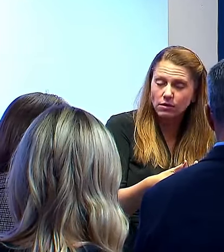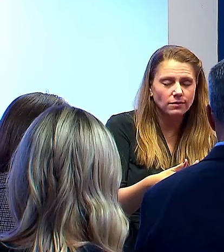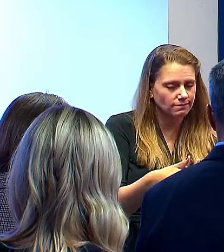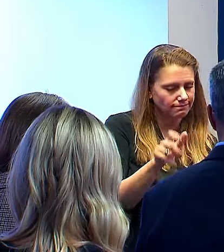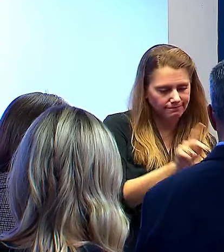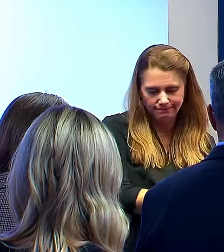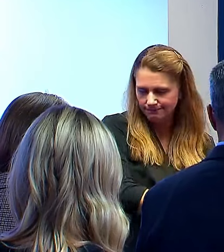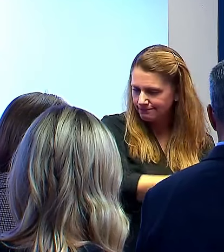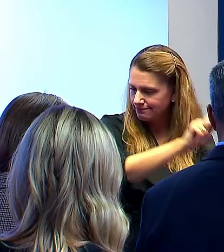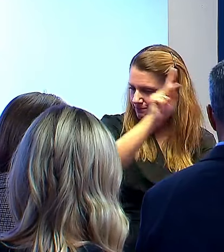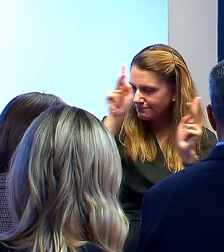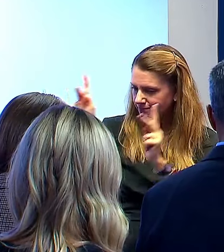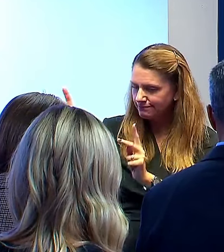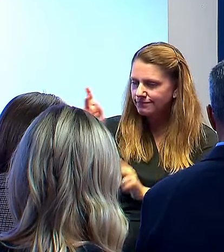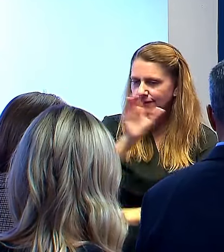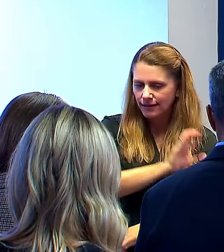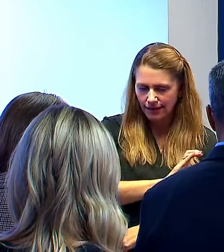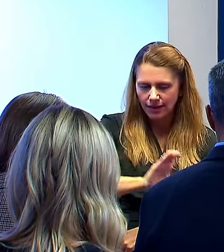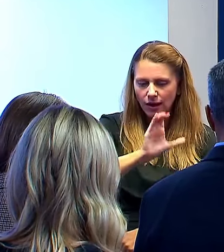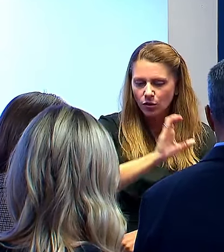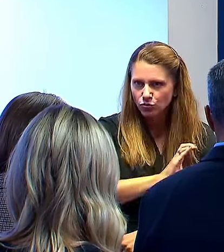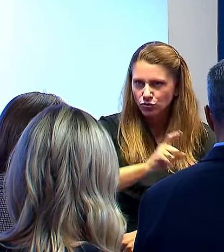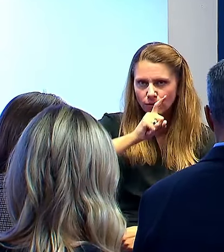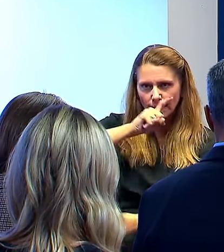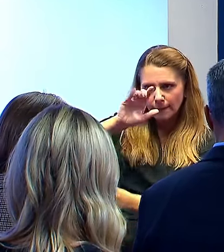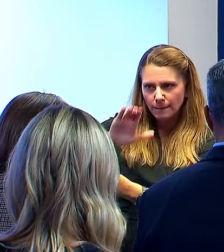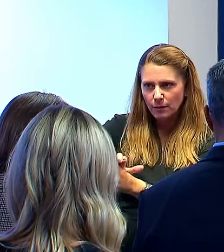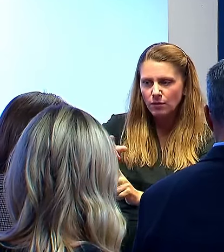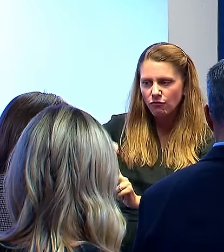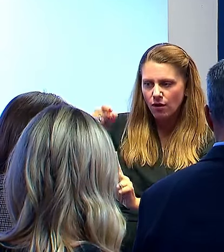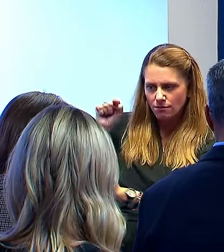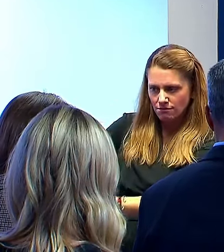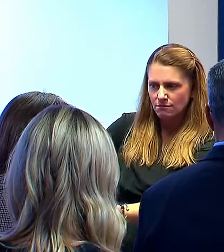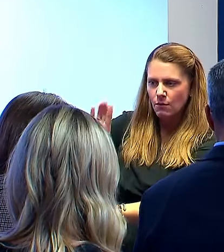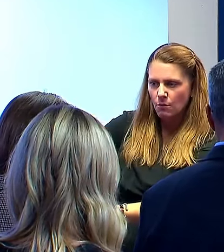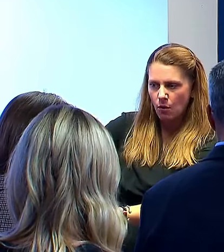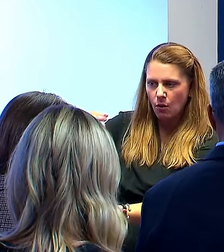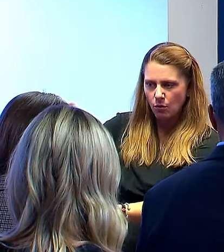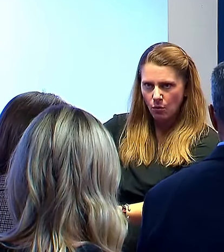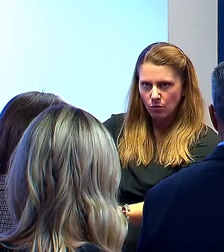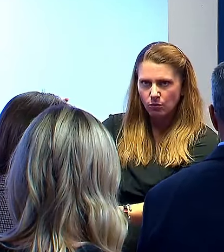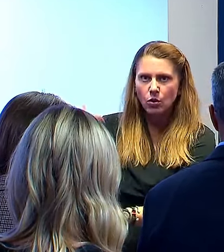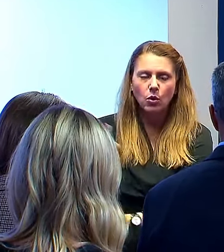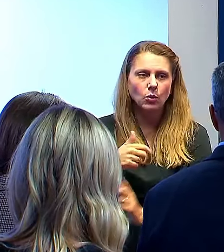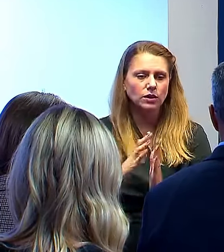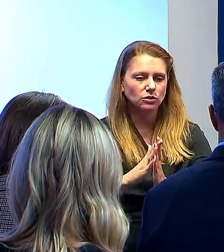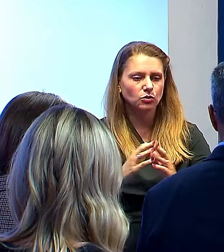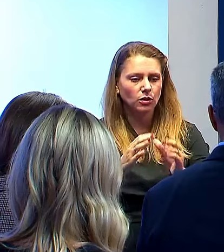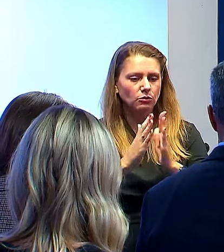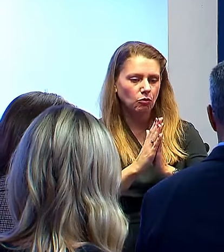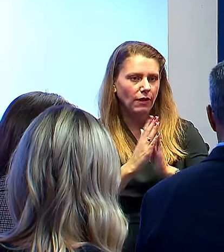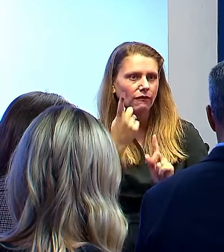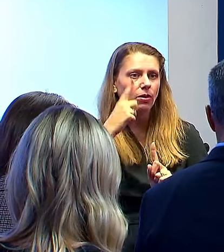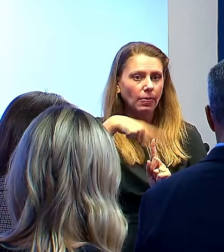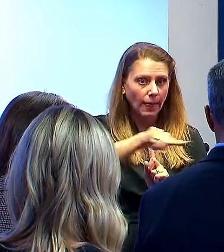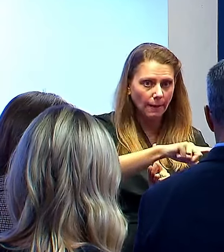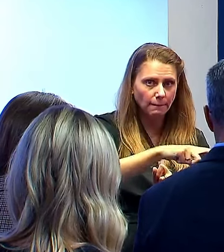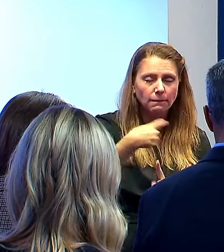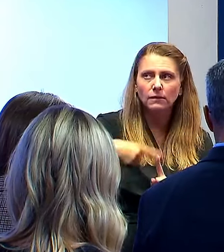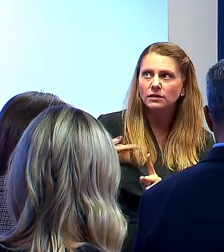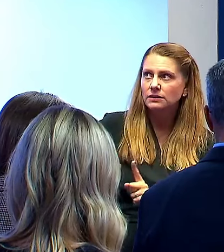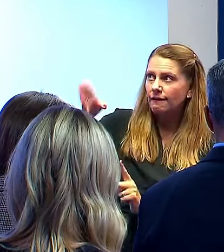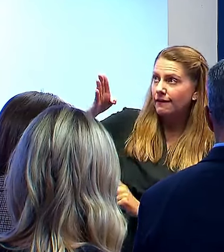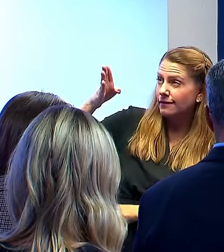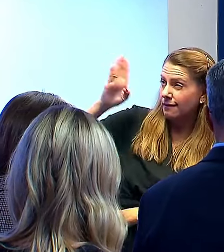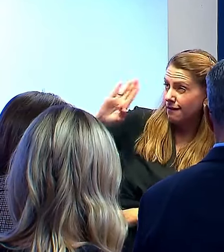commitment of Bob Hope. We pray continually for them, and we ask, O God, that your perfect, holy